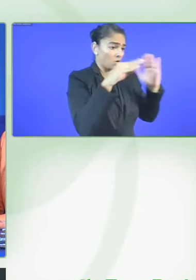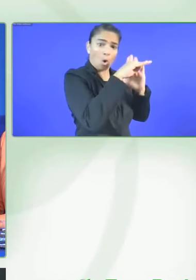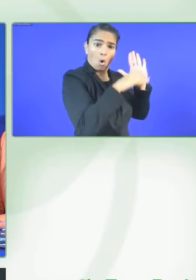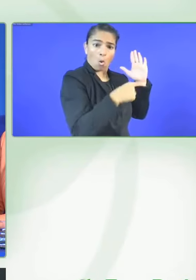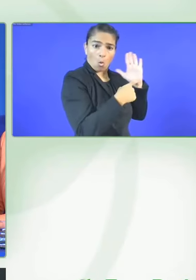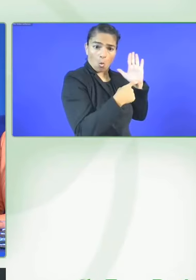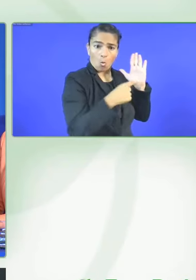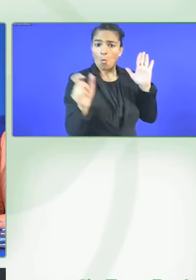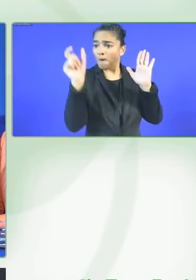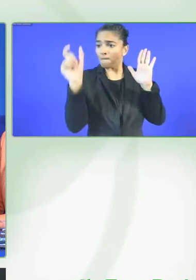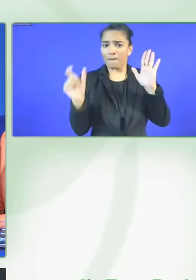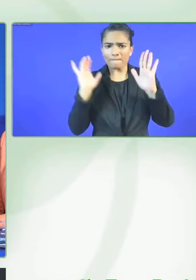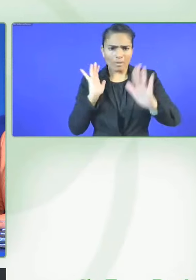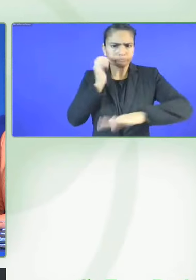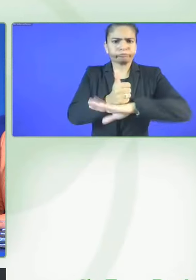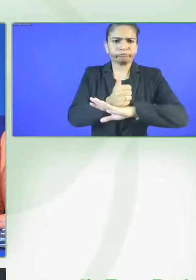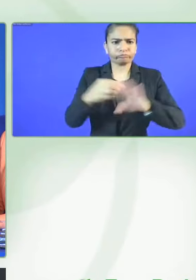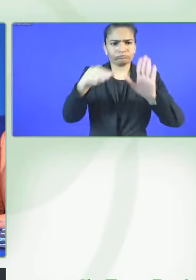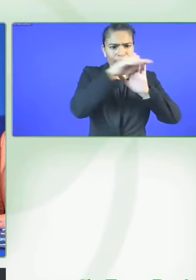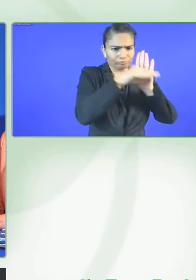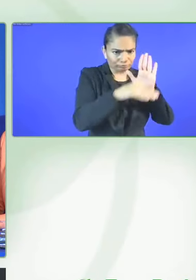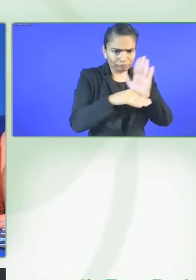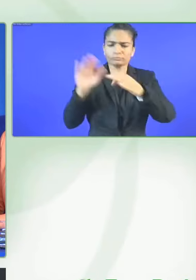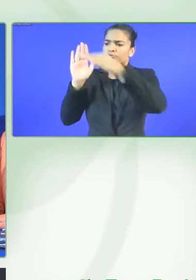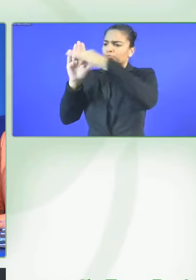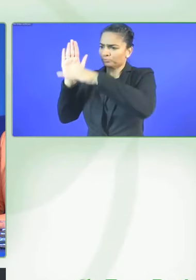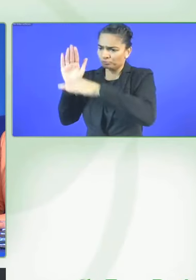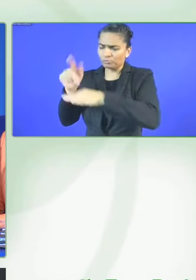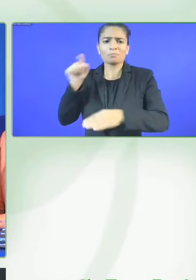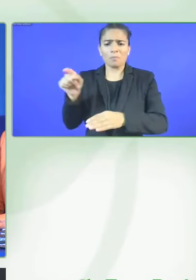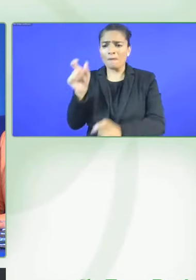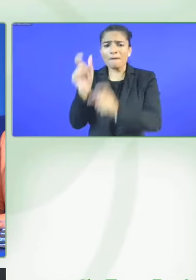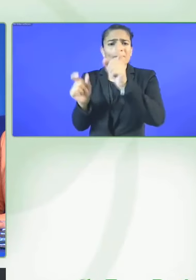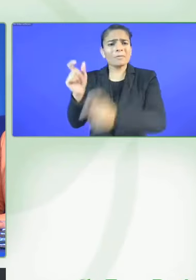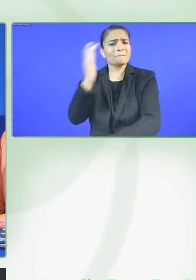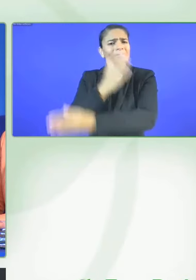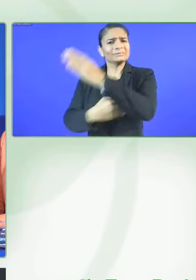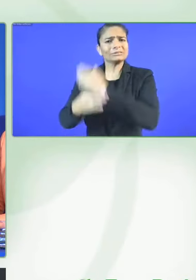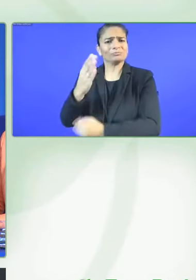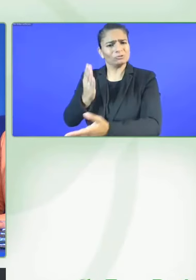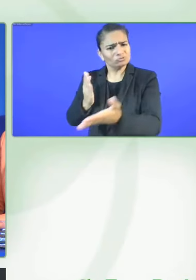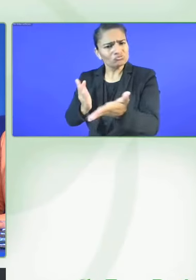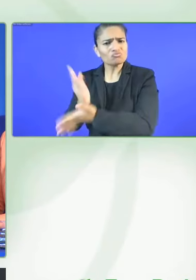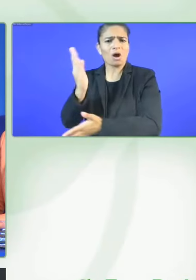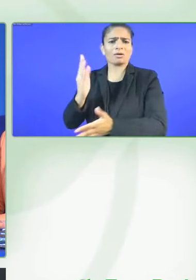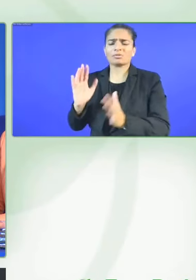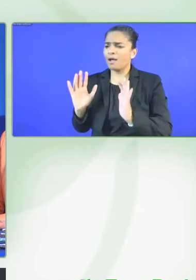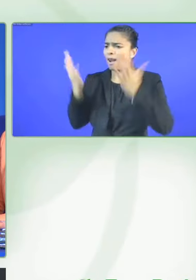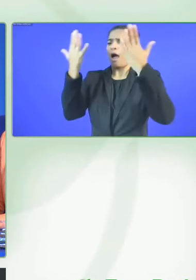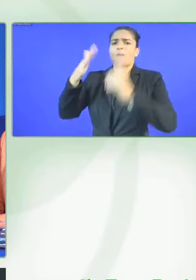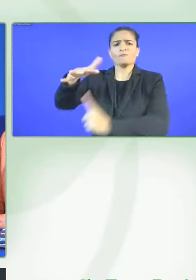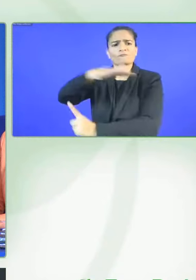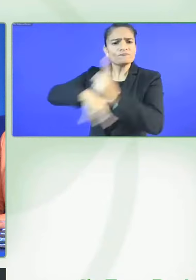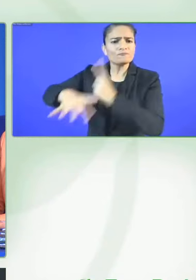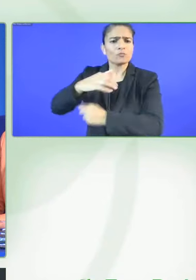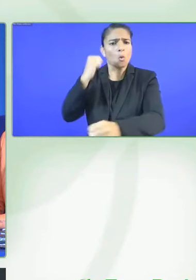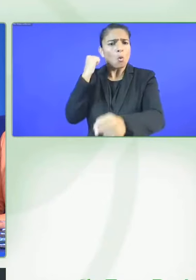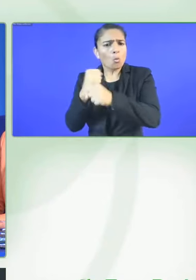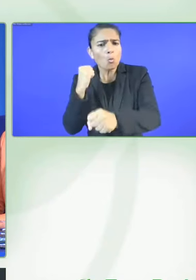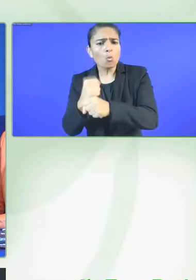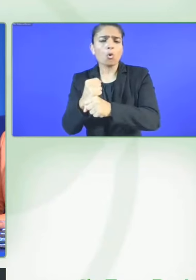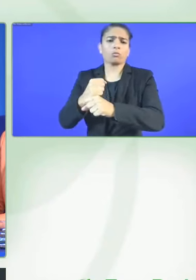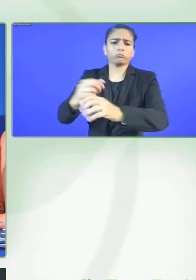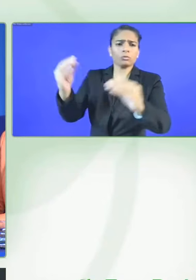to all public places and services. But as everyone knows, legislation alone is not